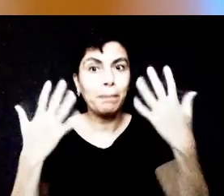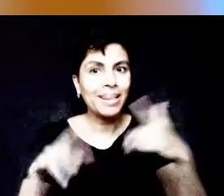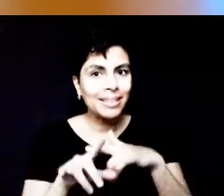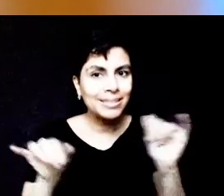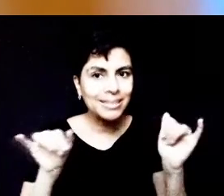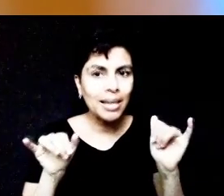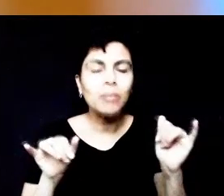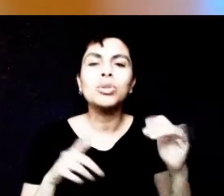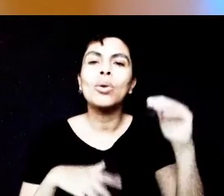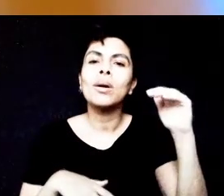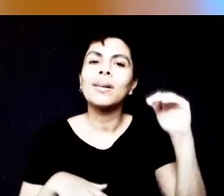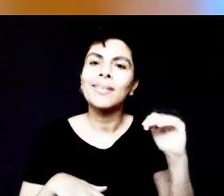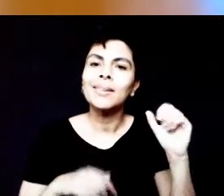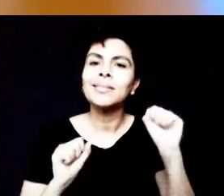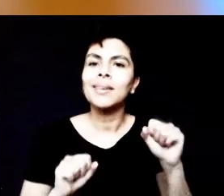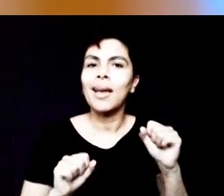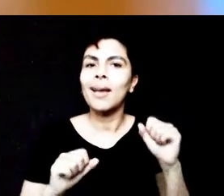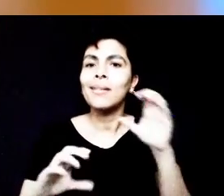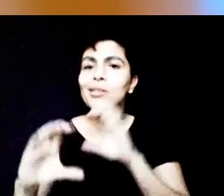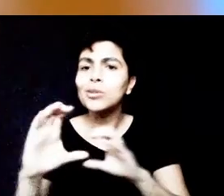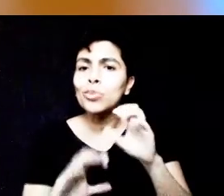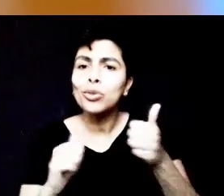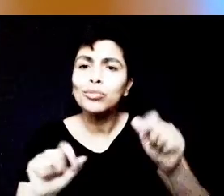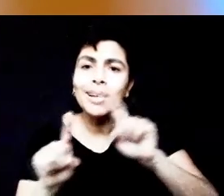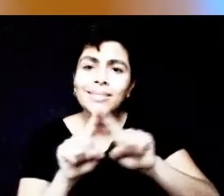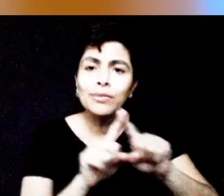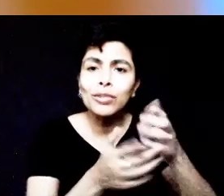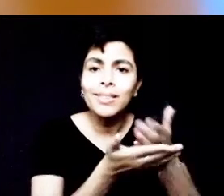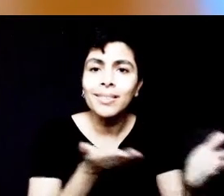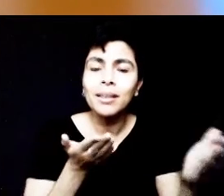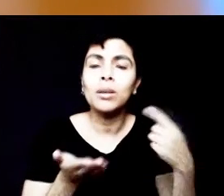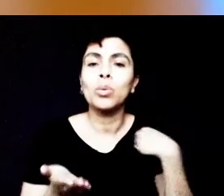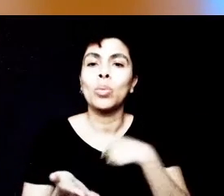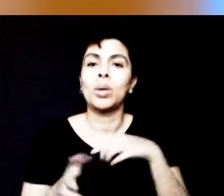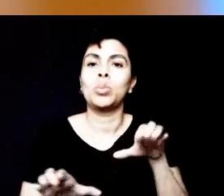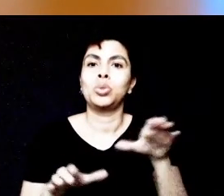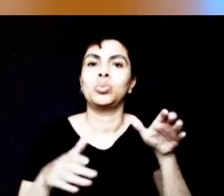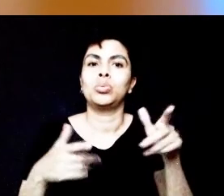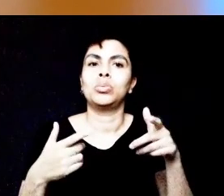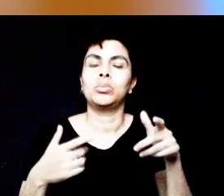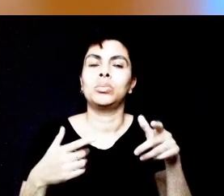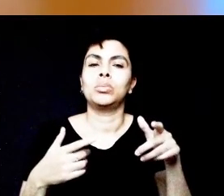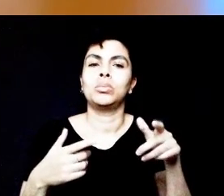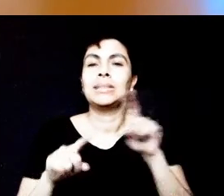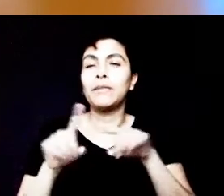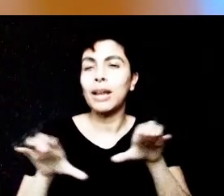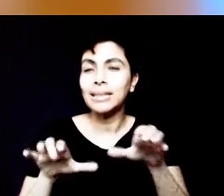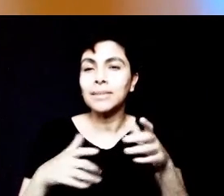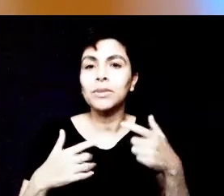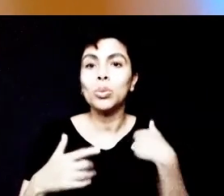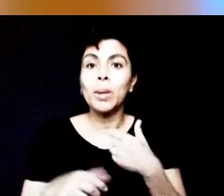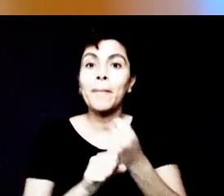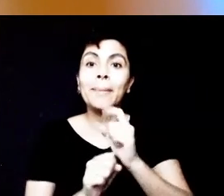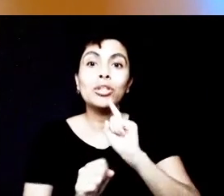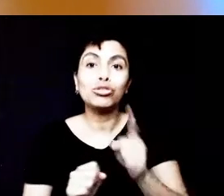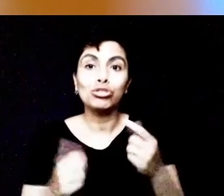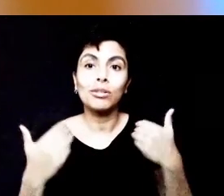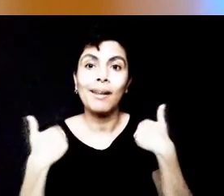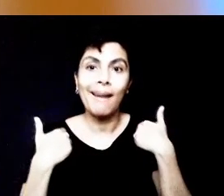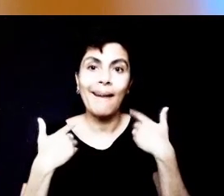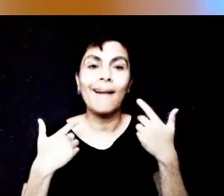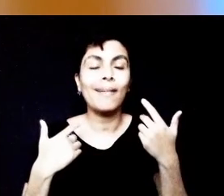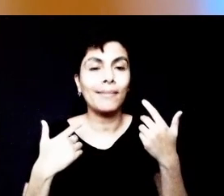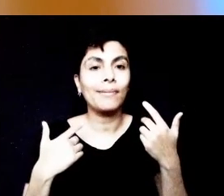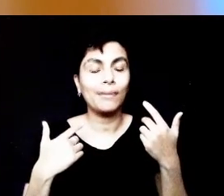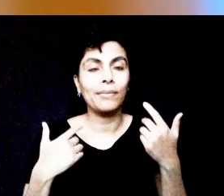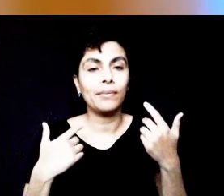that children can really explore and try different things. When we're doing activities, we try to make sure